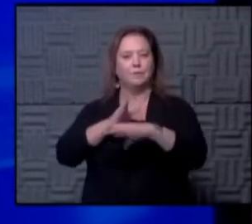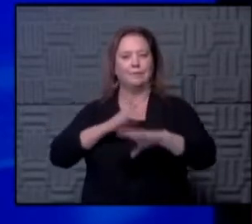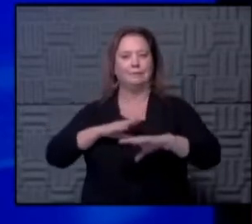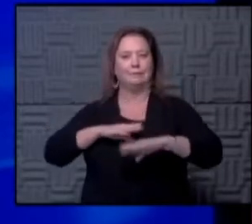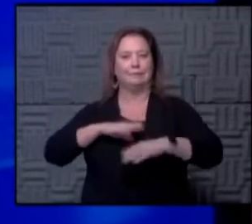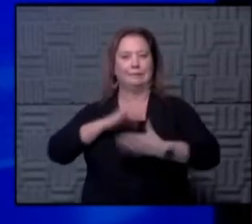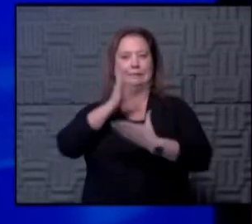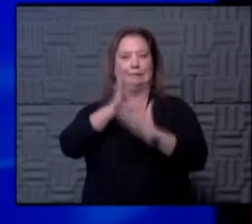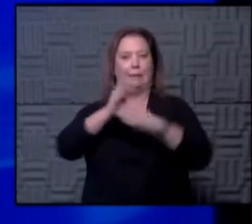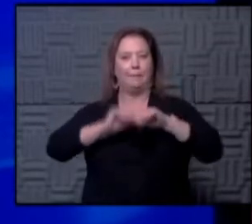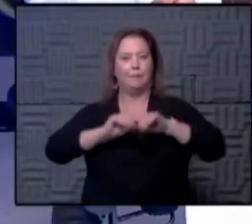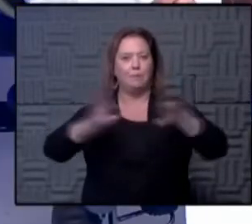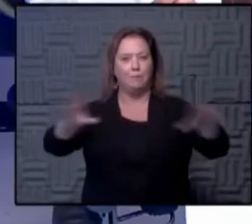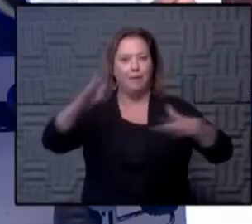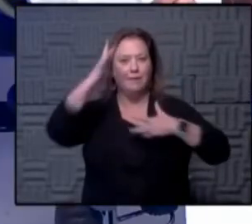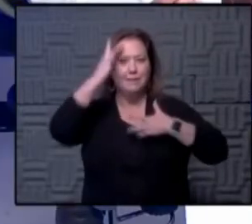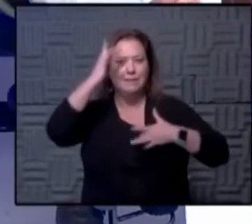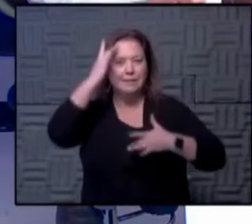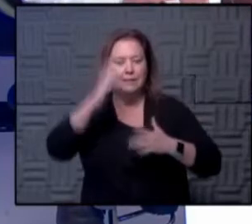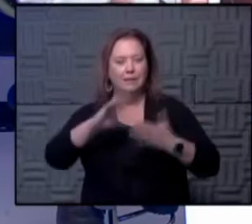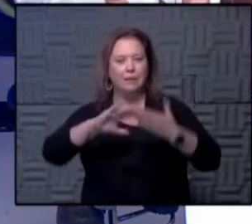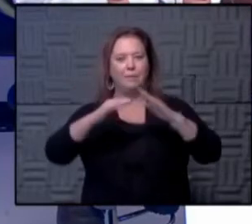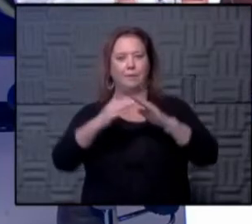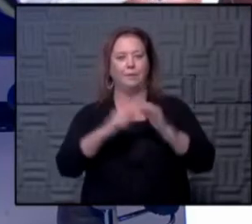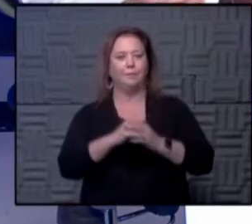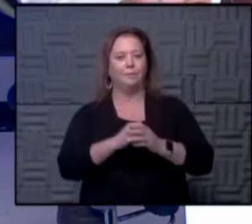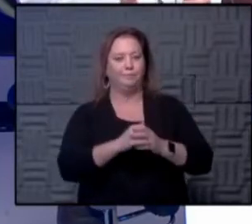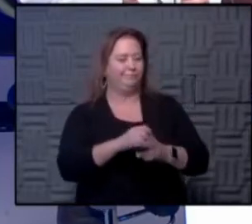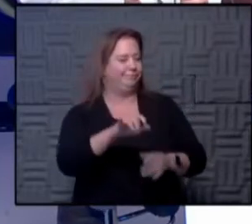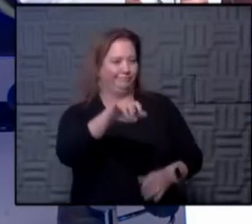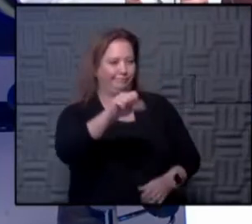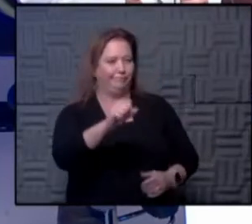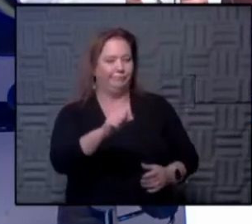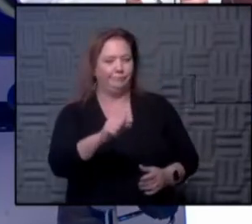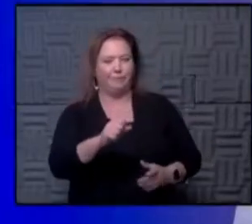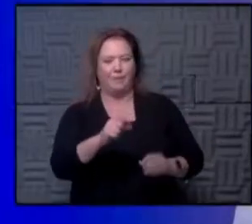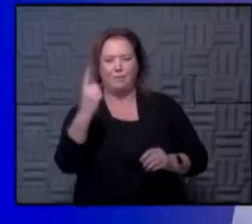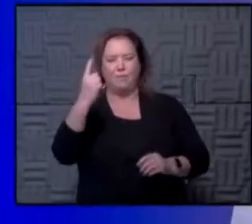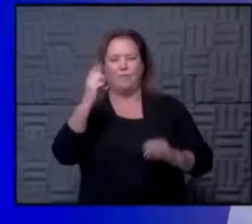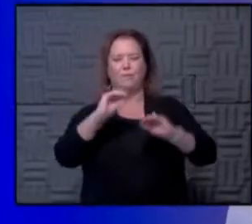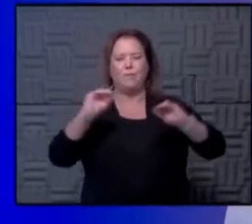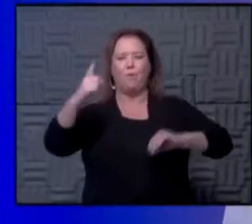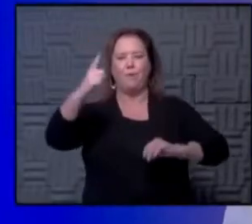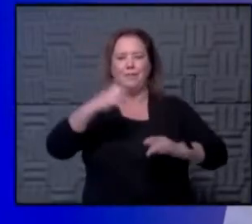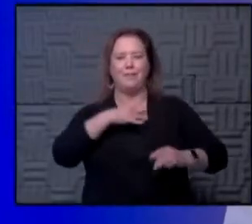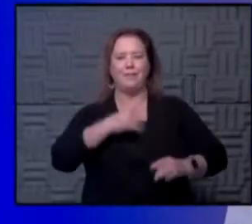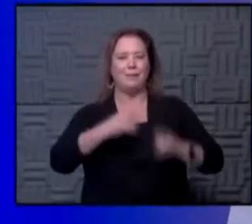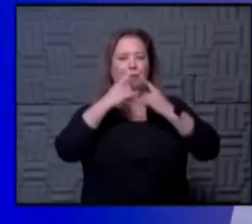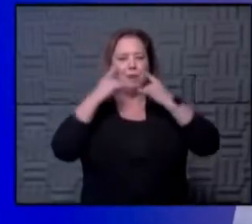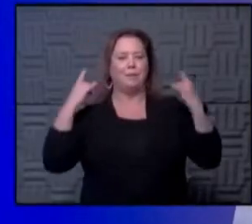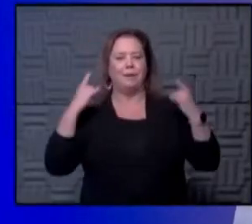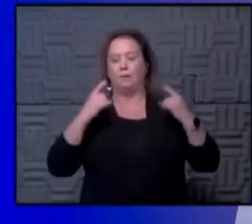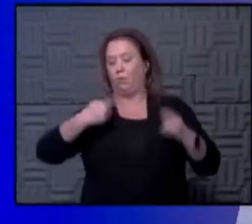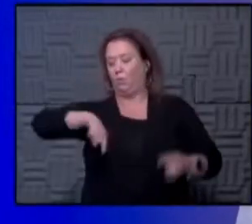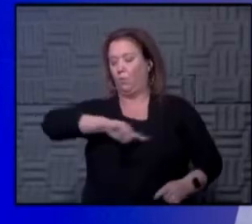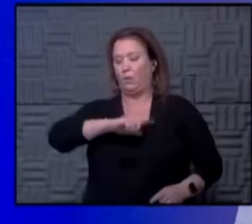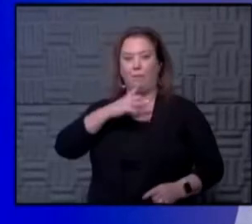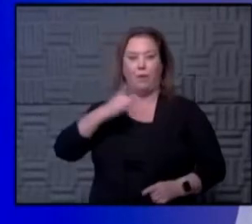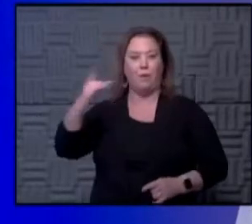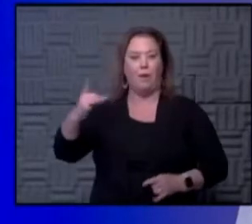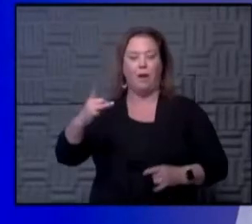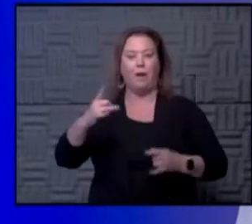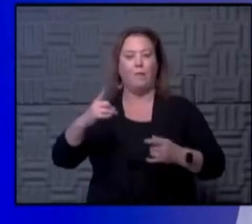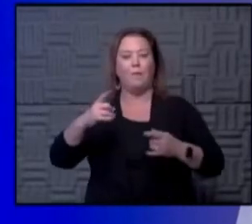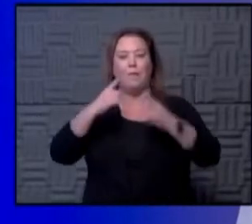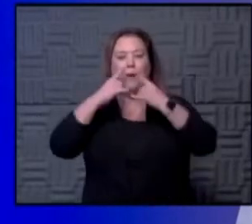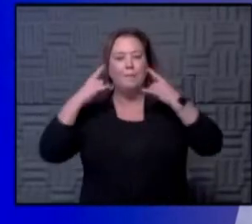our community. Dana? Yeah, absolutely. Nobody likes to wear a mask. We don't like wearing masks. We don't like to go out and wear masks and see friends and